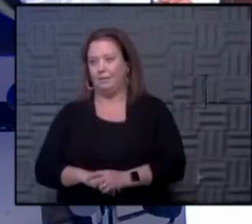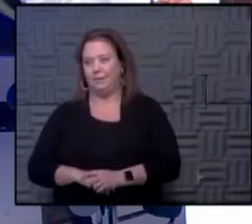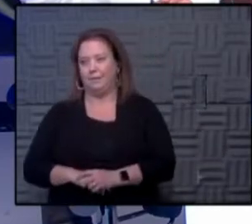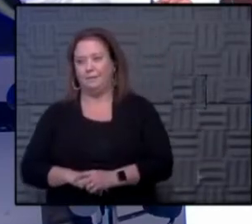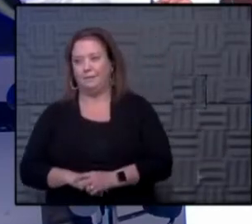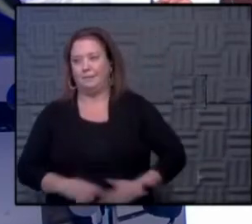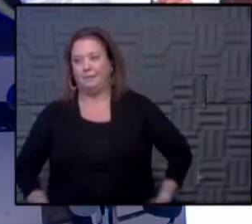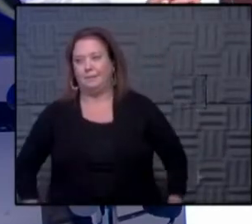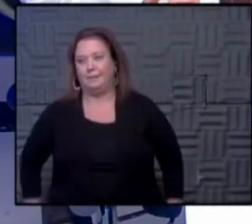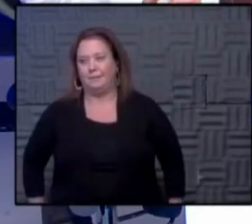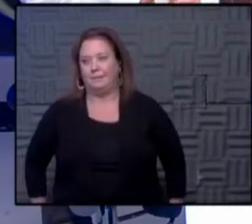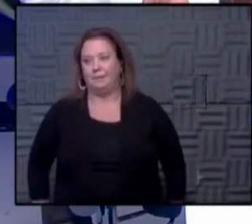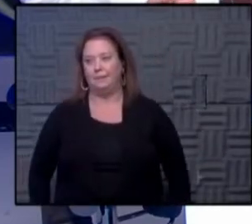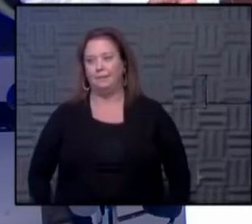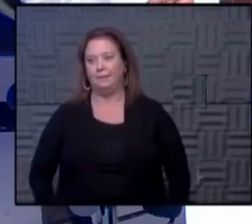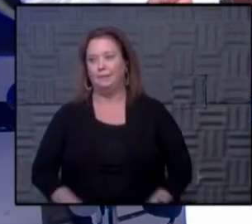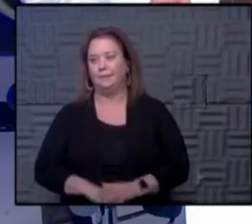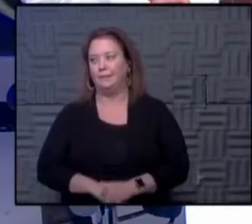safe?